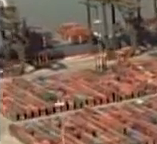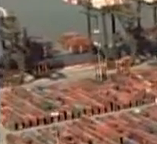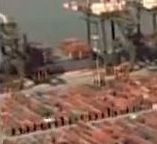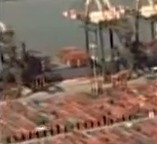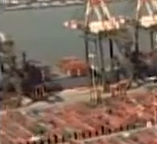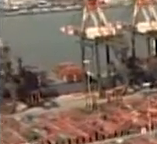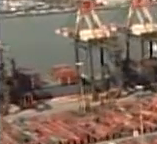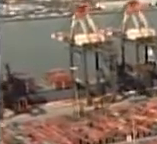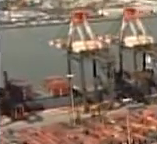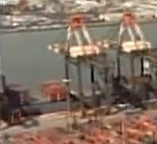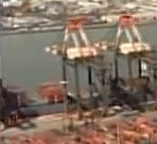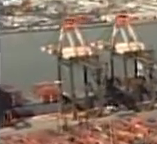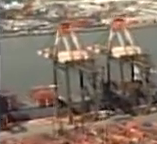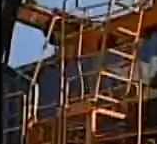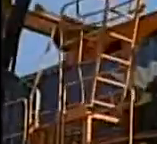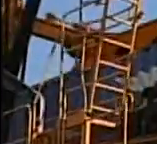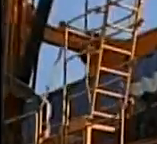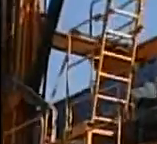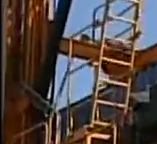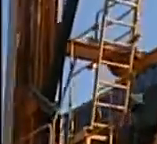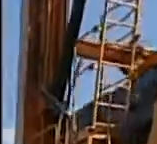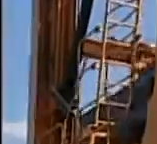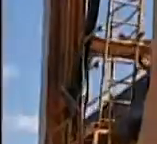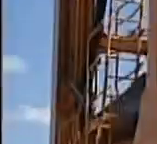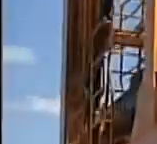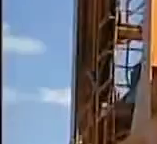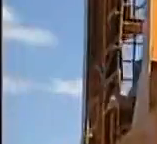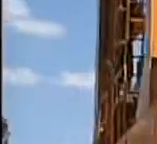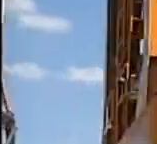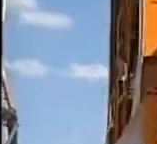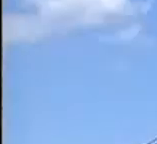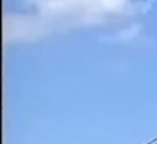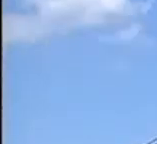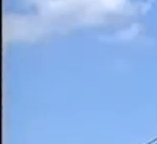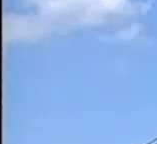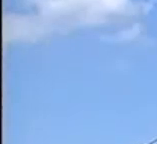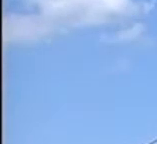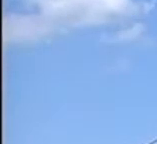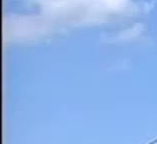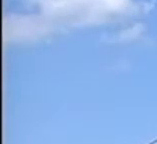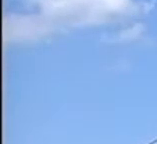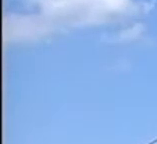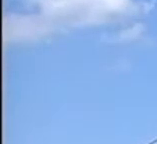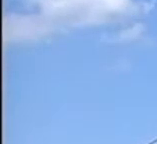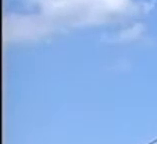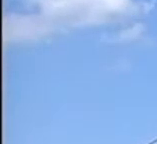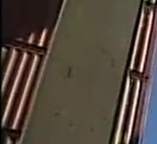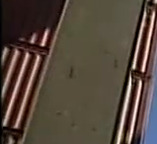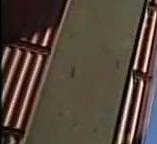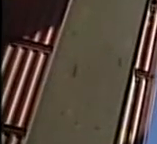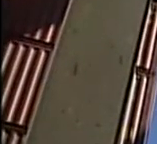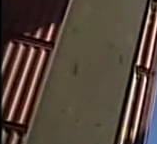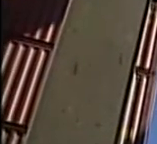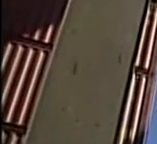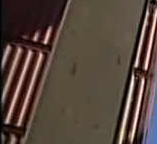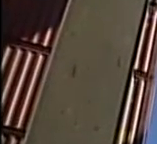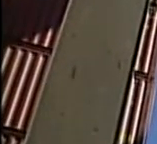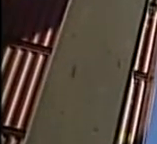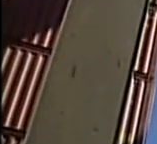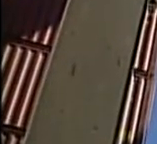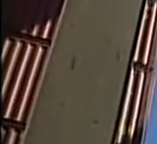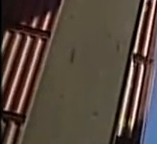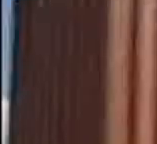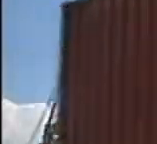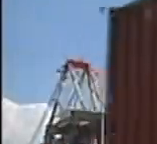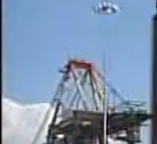major infrastructure projects set to spur growth is the privatization of the Kingston Container Terminal, the KCT. One of three